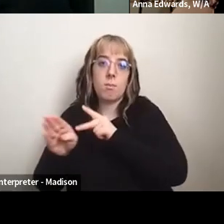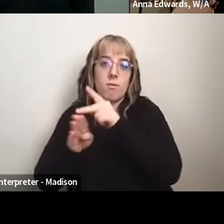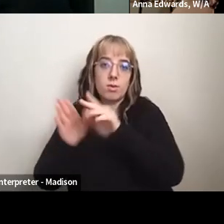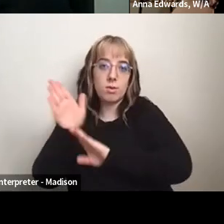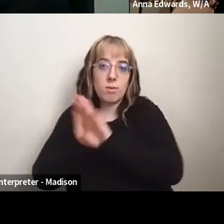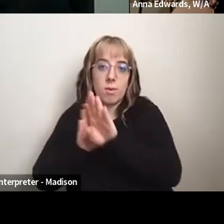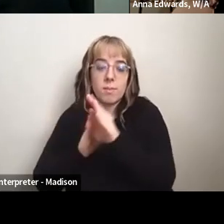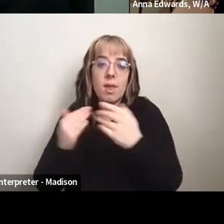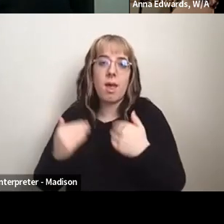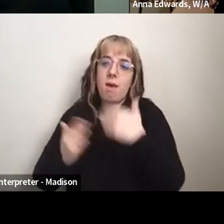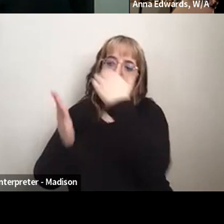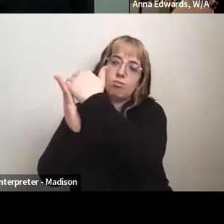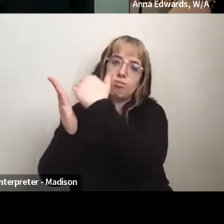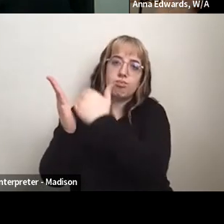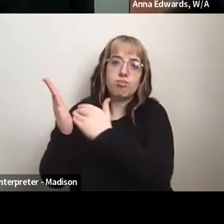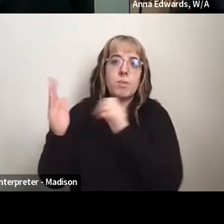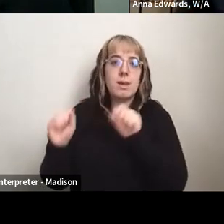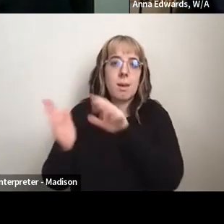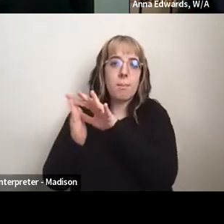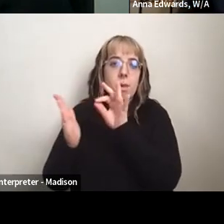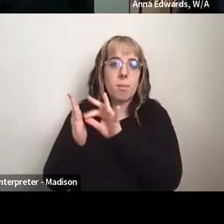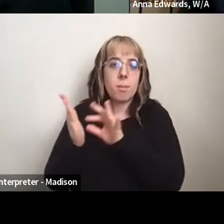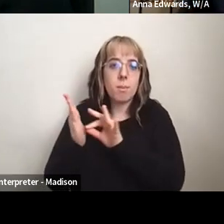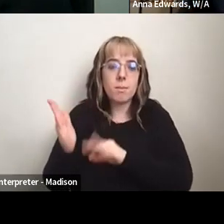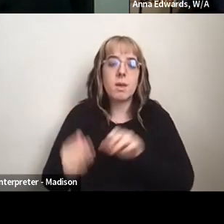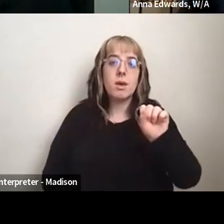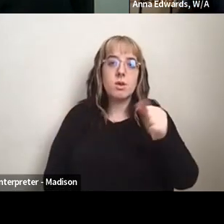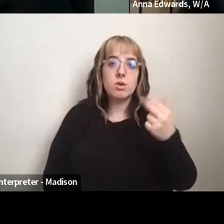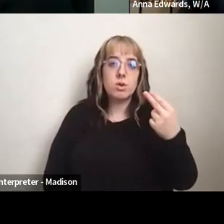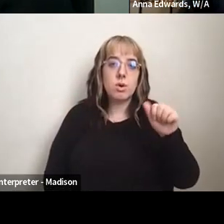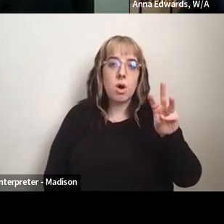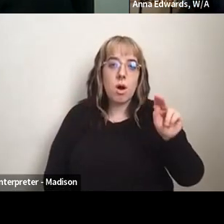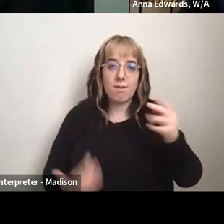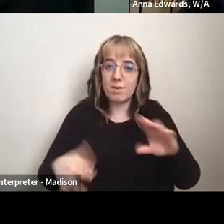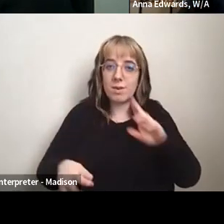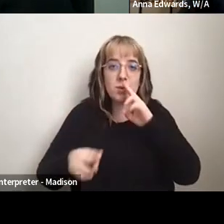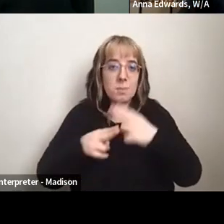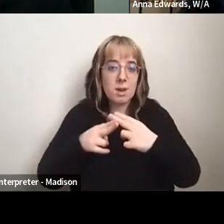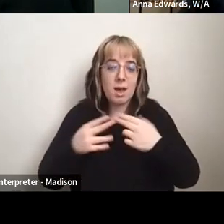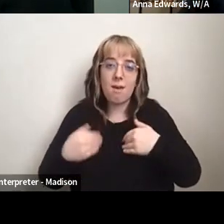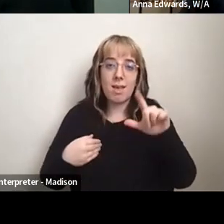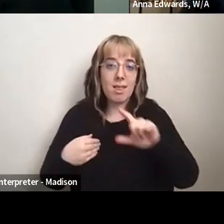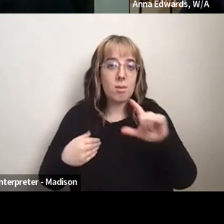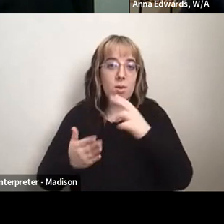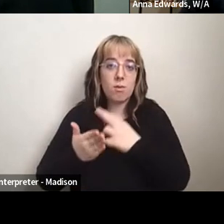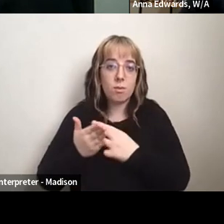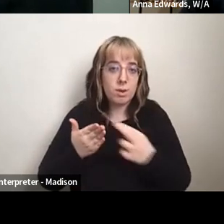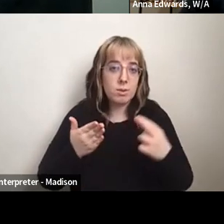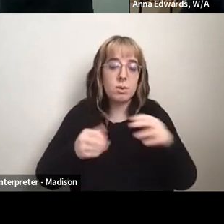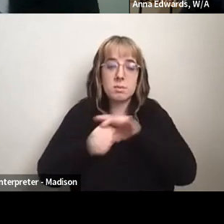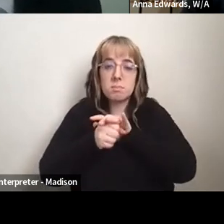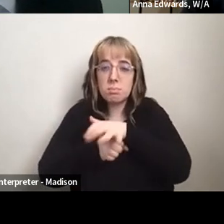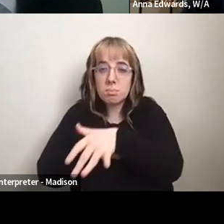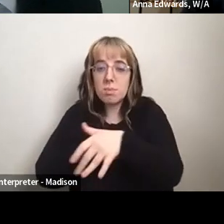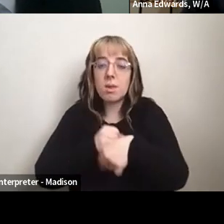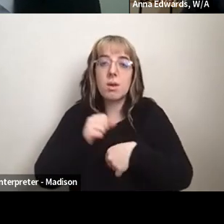menu of selections. And like I believe Sean mentioned, a library of resources, all recordings